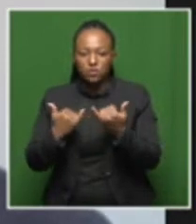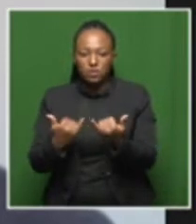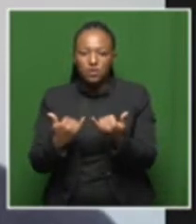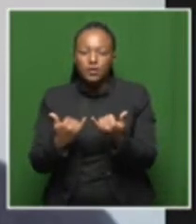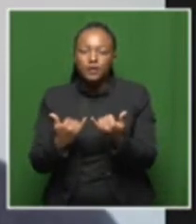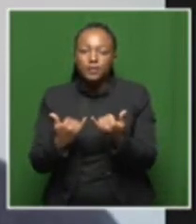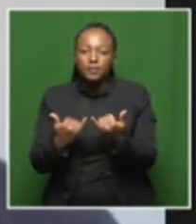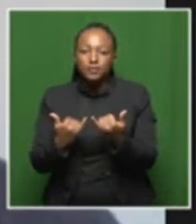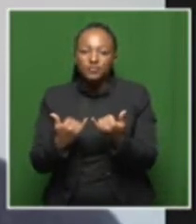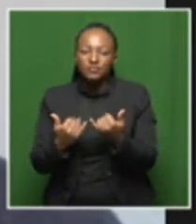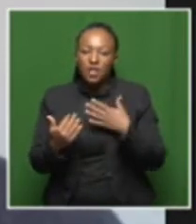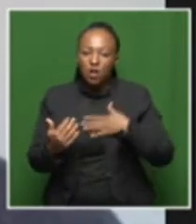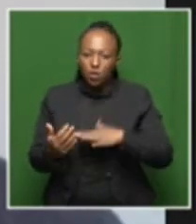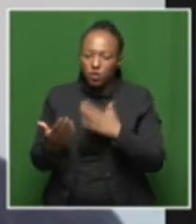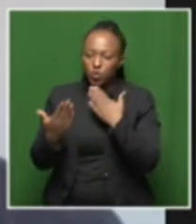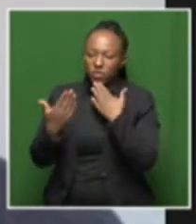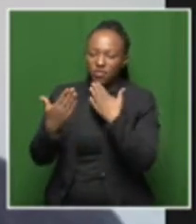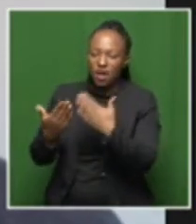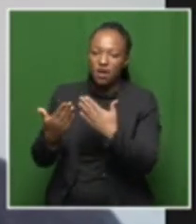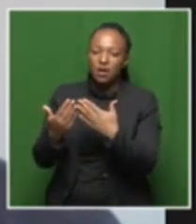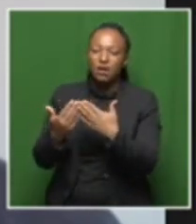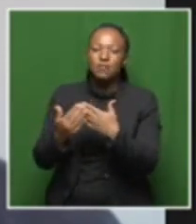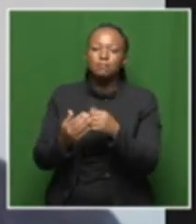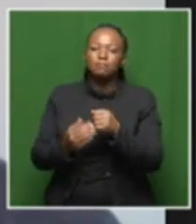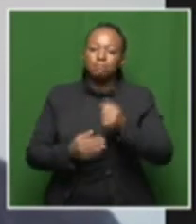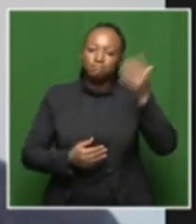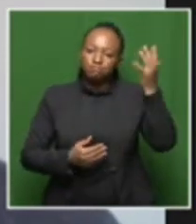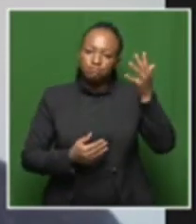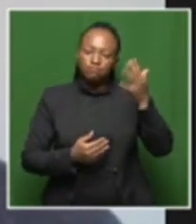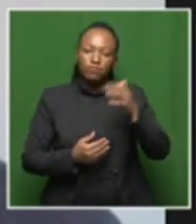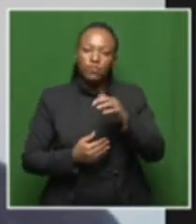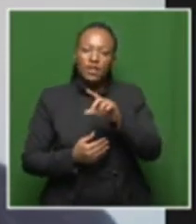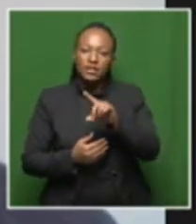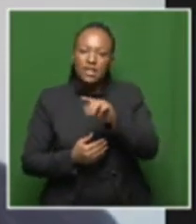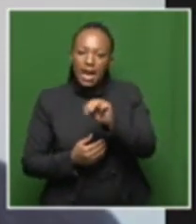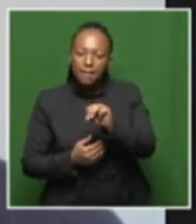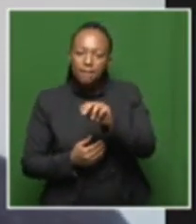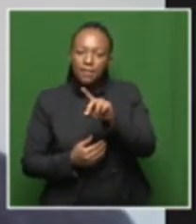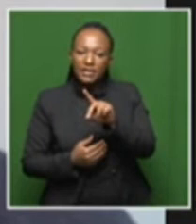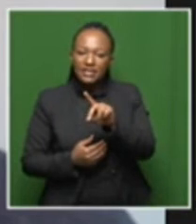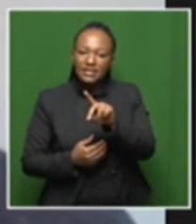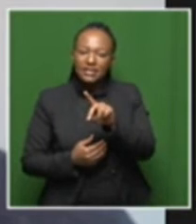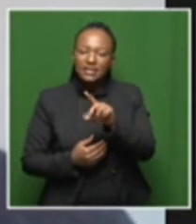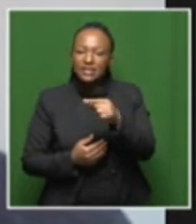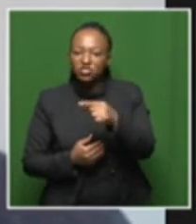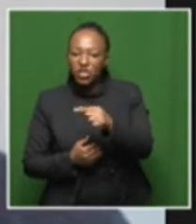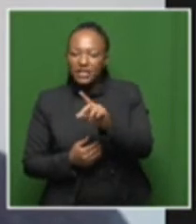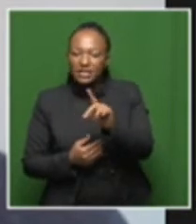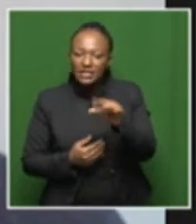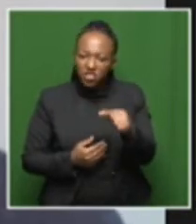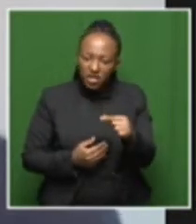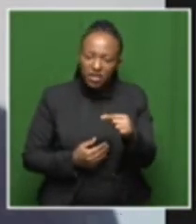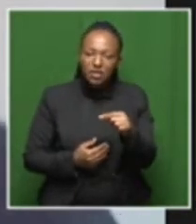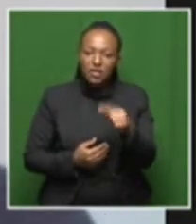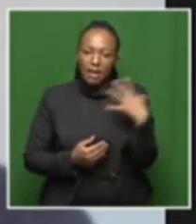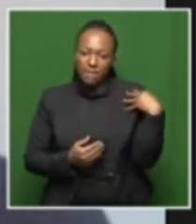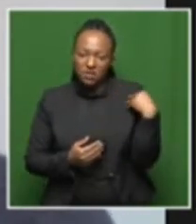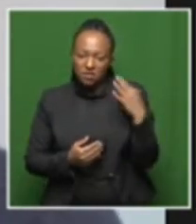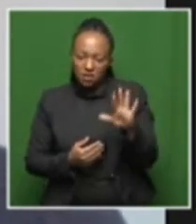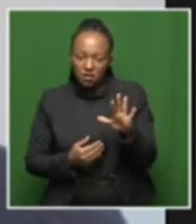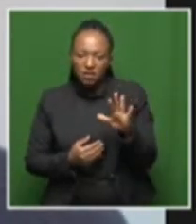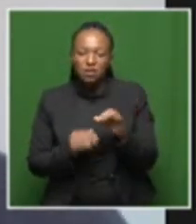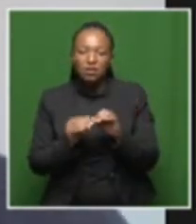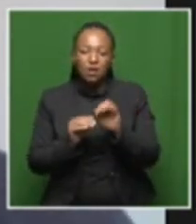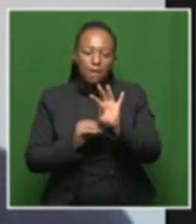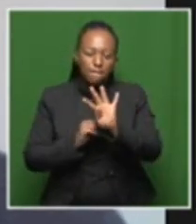really thank our panelists. Thank you, Minister DM, DG, and the DDGs, including our panel